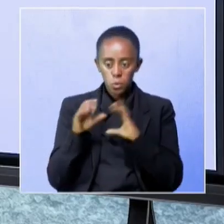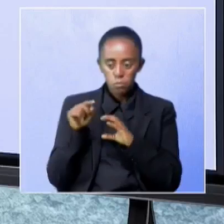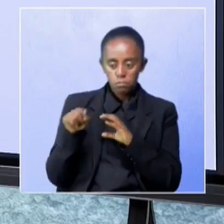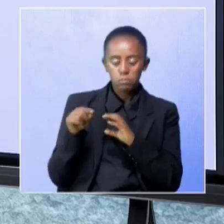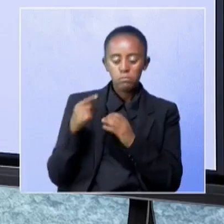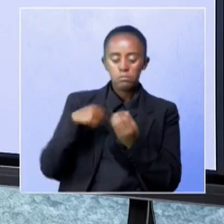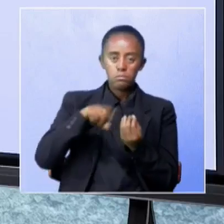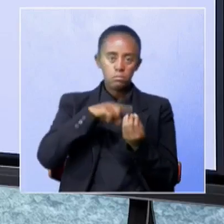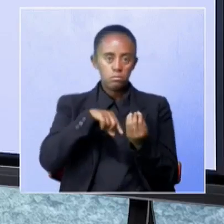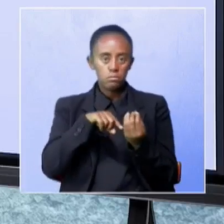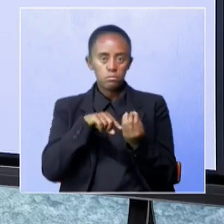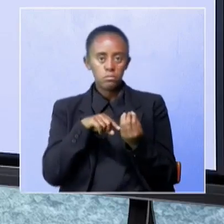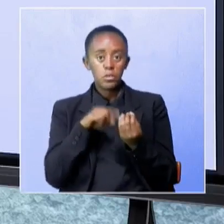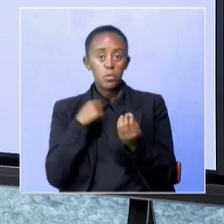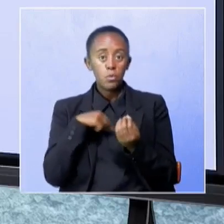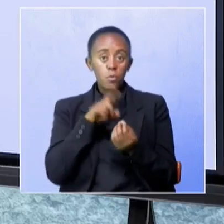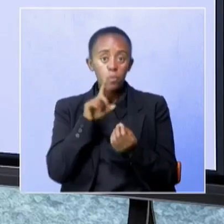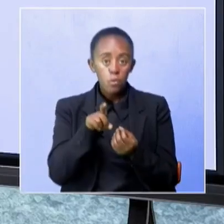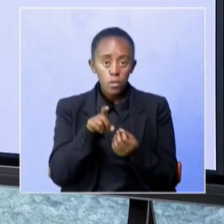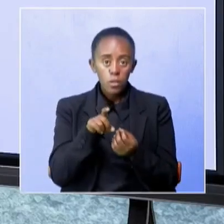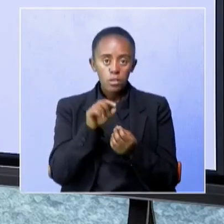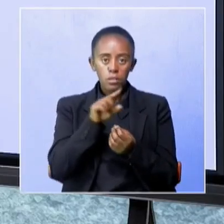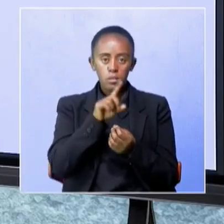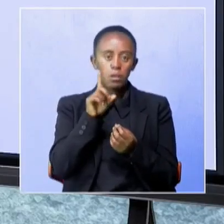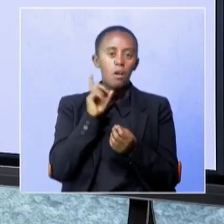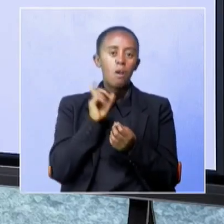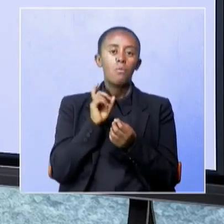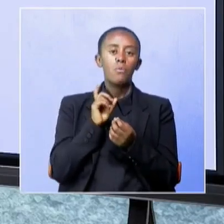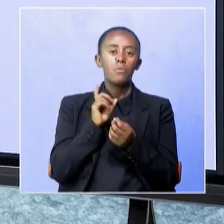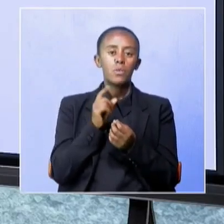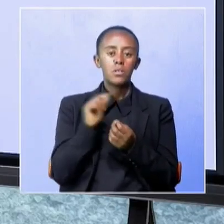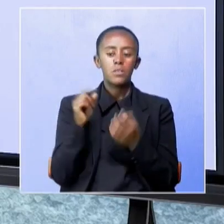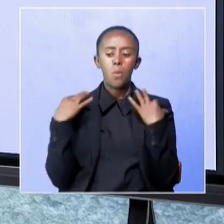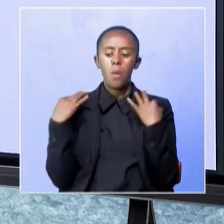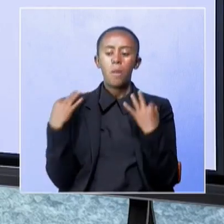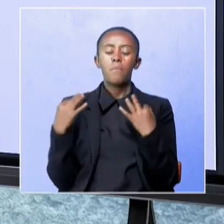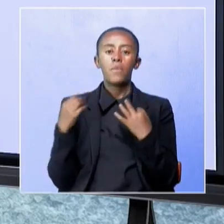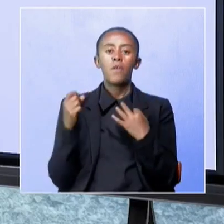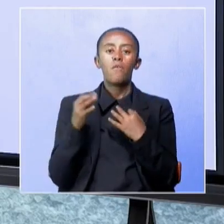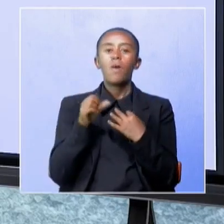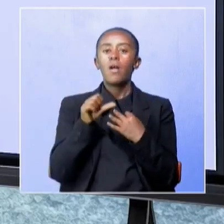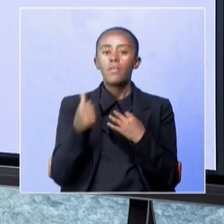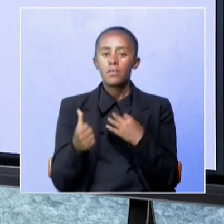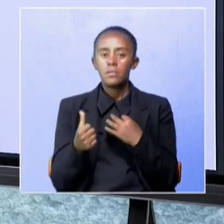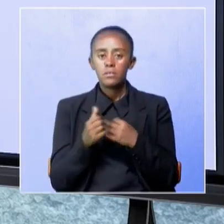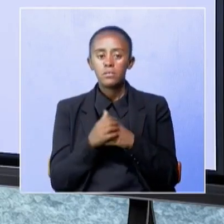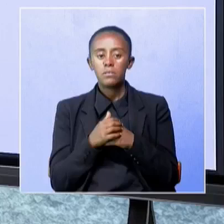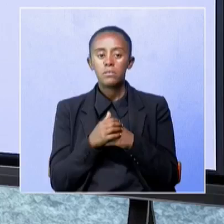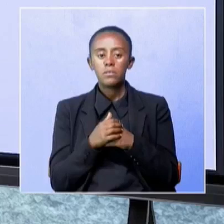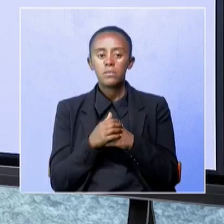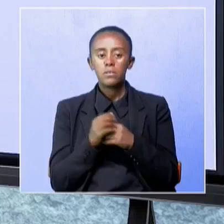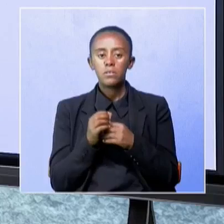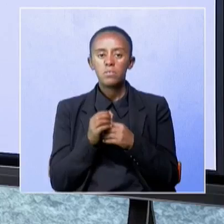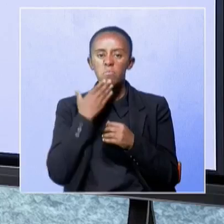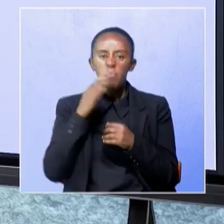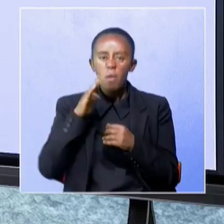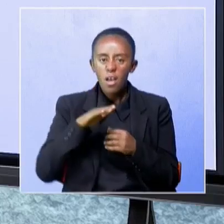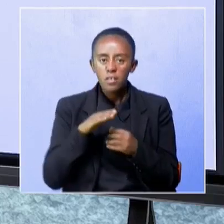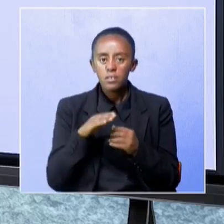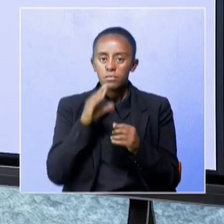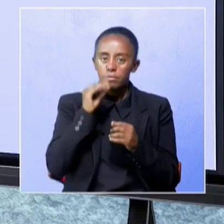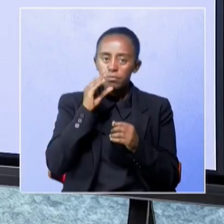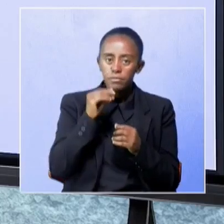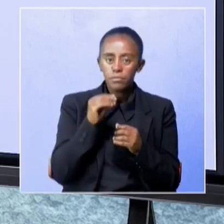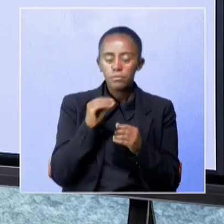people, we have to what? Take account the well-being of others. We cannot say something bad to